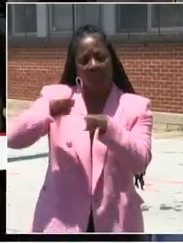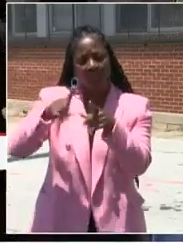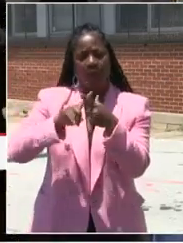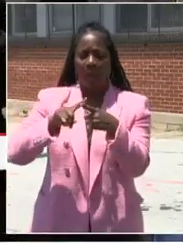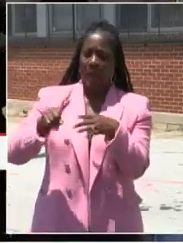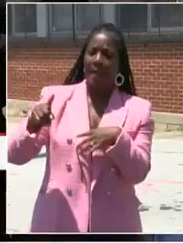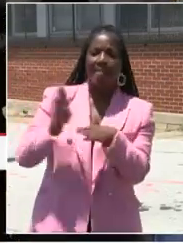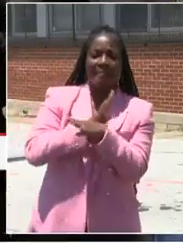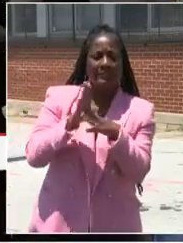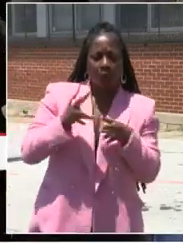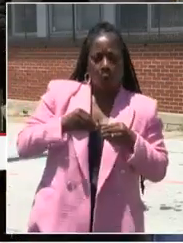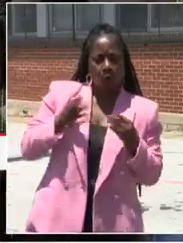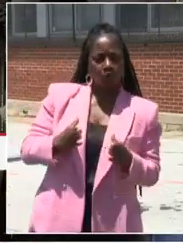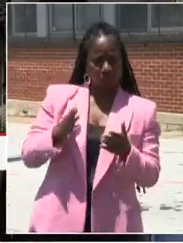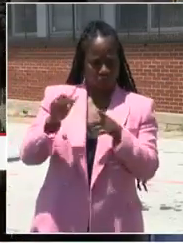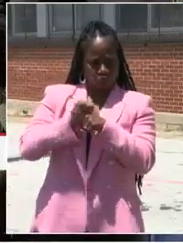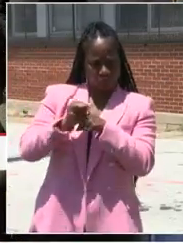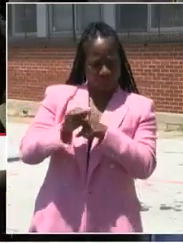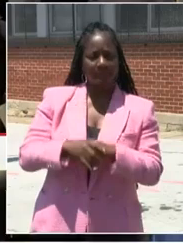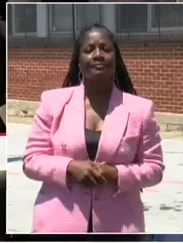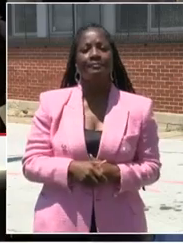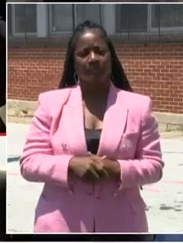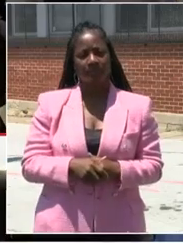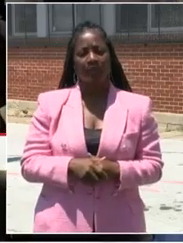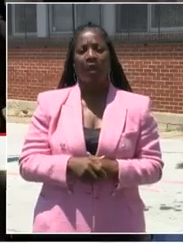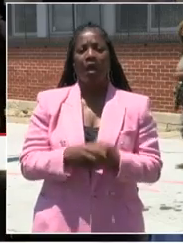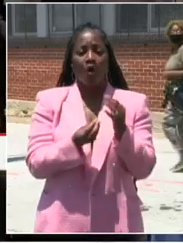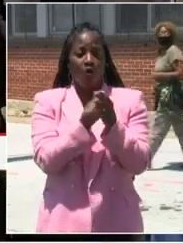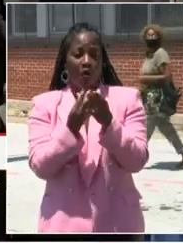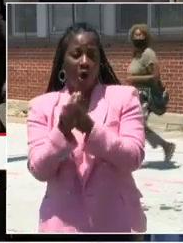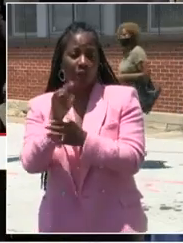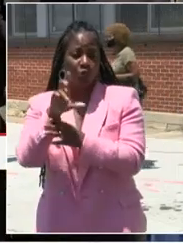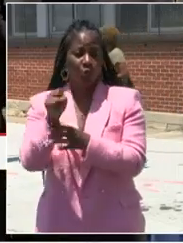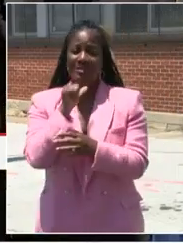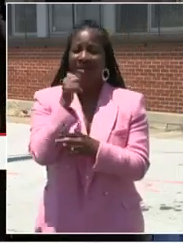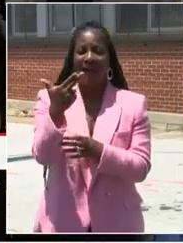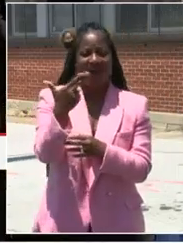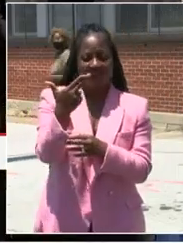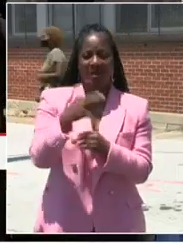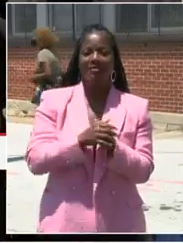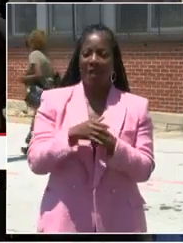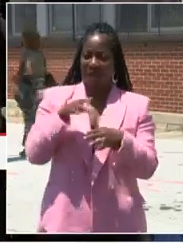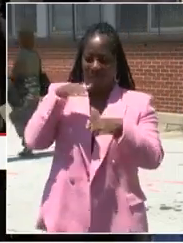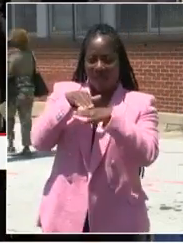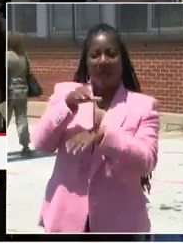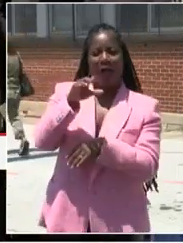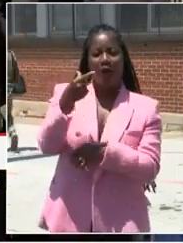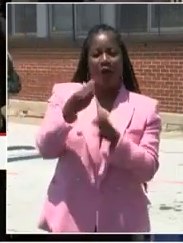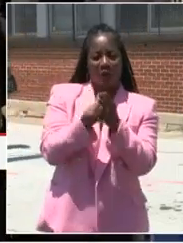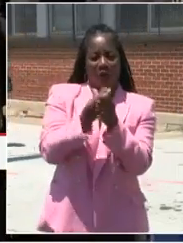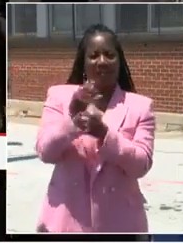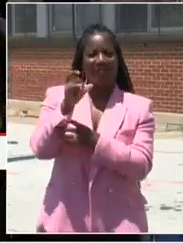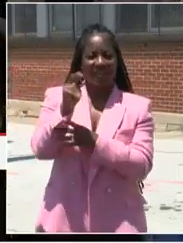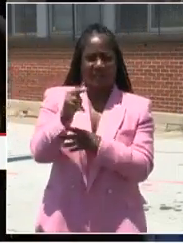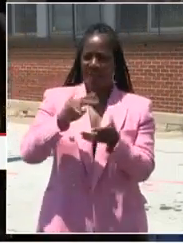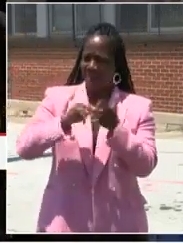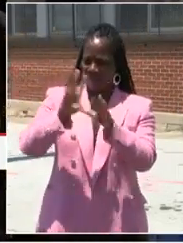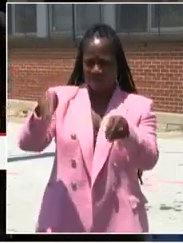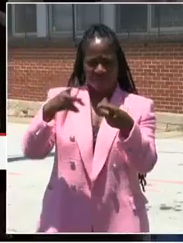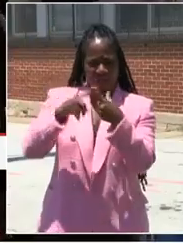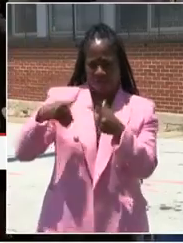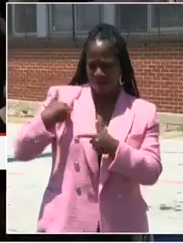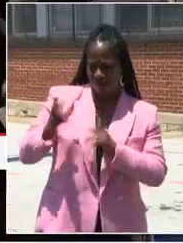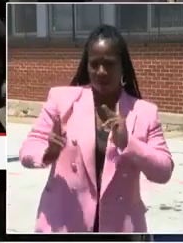entrepreneurship in Ward 7. Garden Tools, Not Guns at the Garden of Eden, to provide young